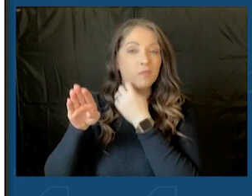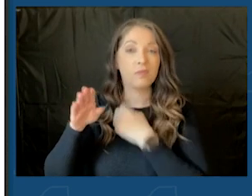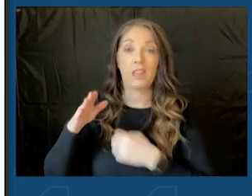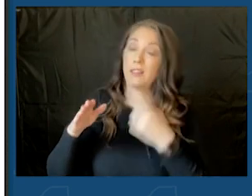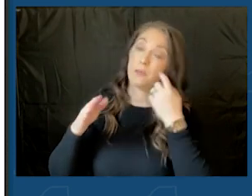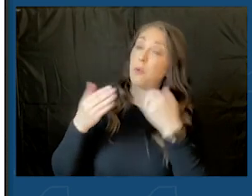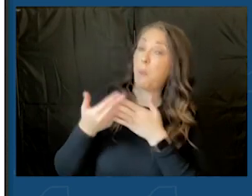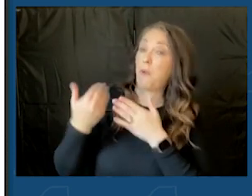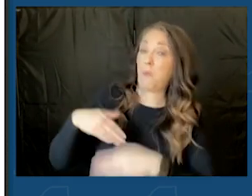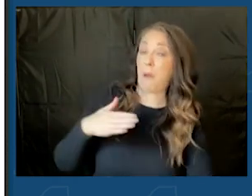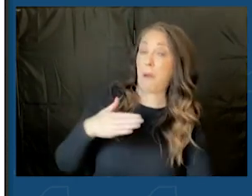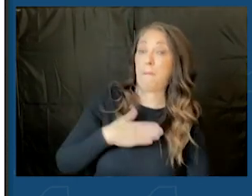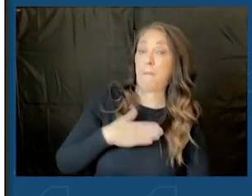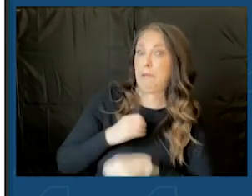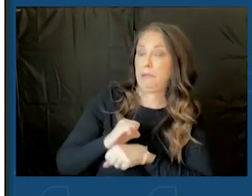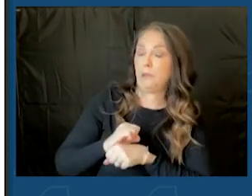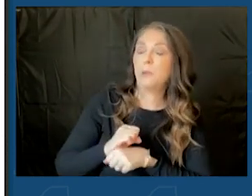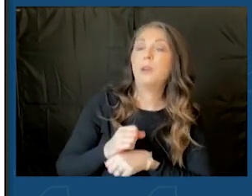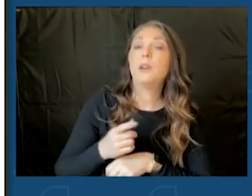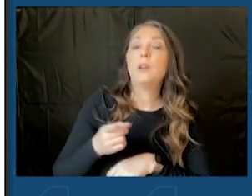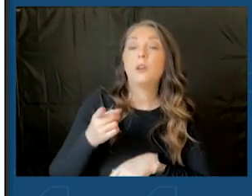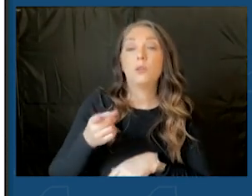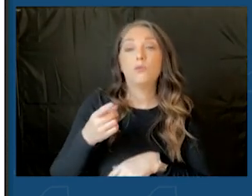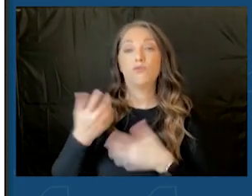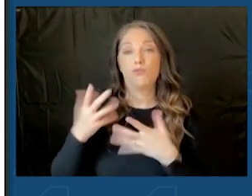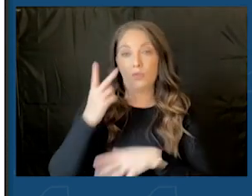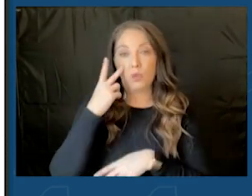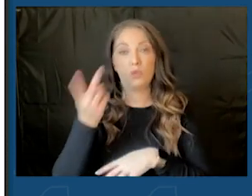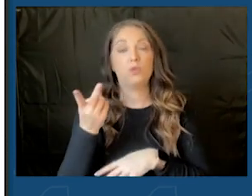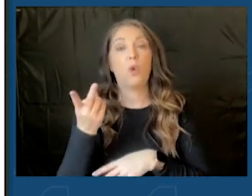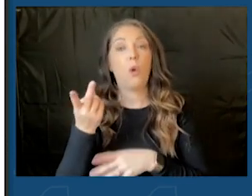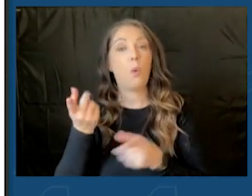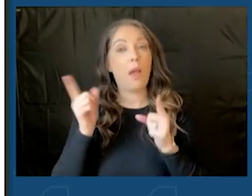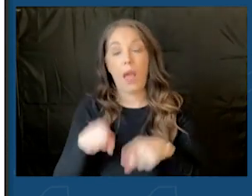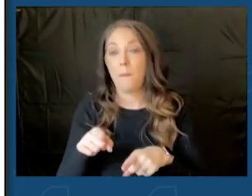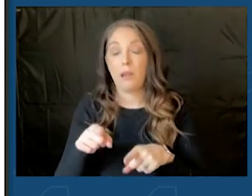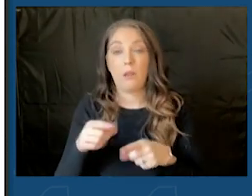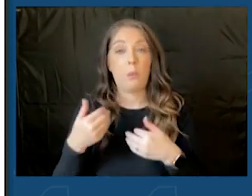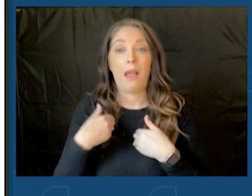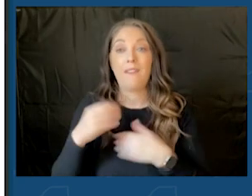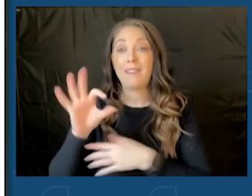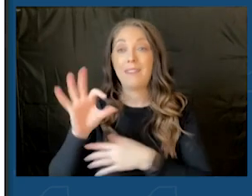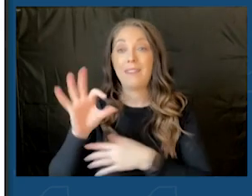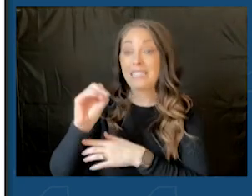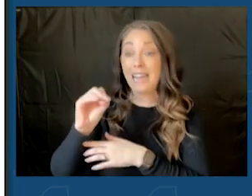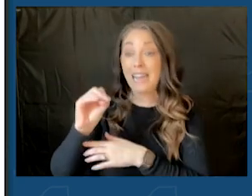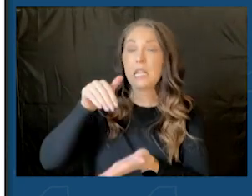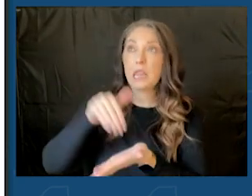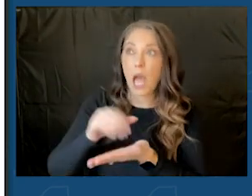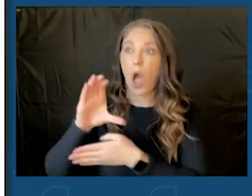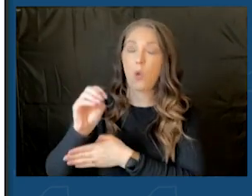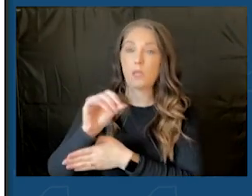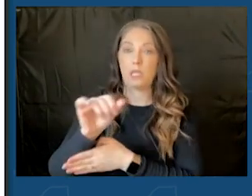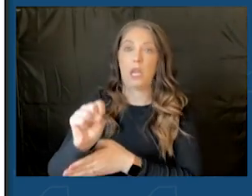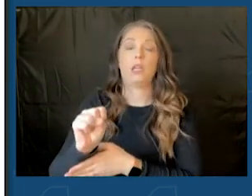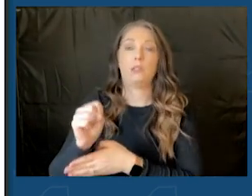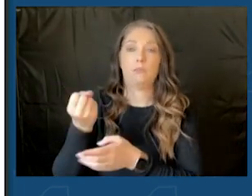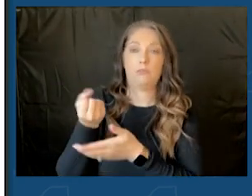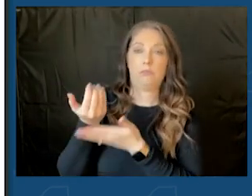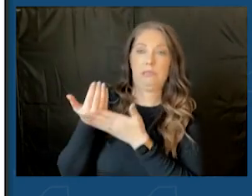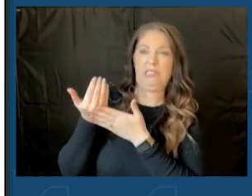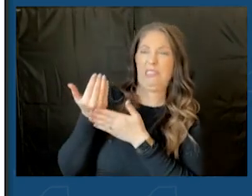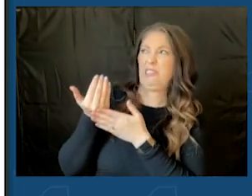we saw what happened when we had literally 90,000 cases back on January